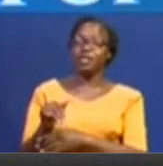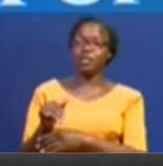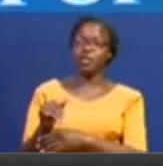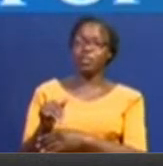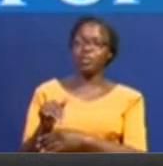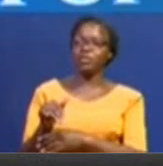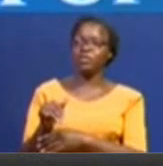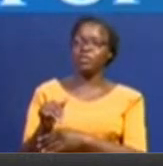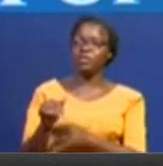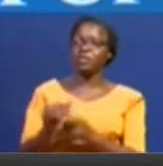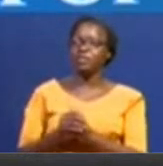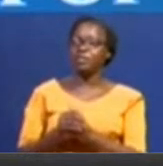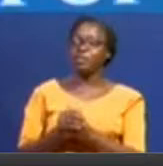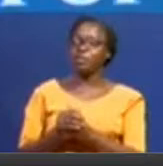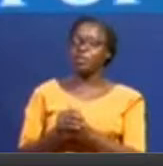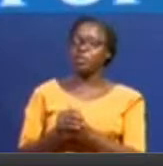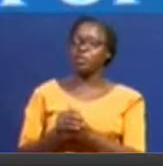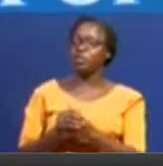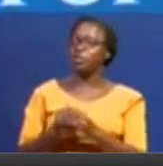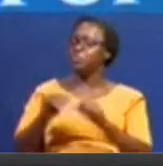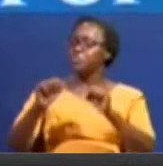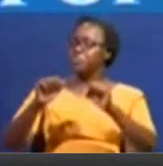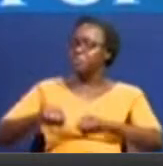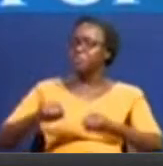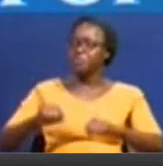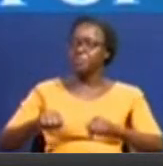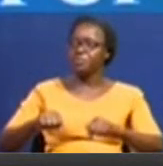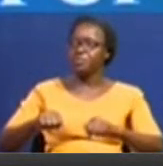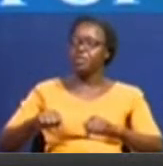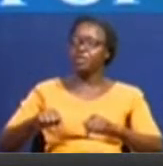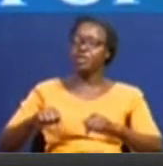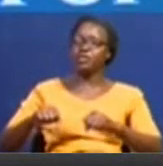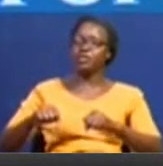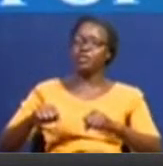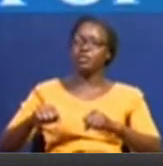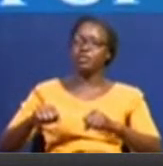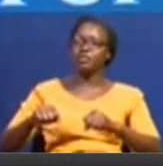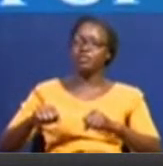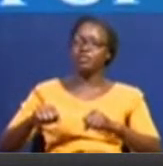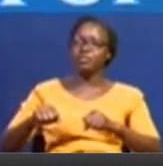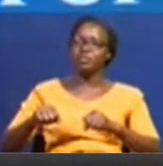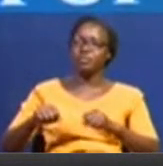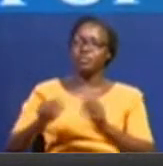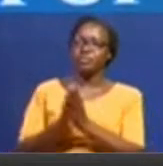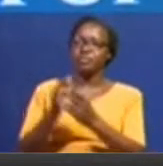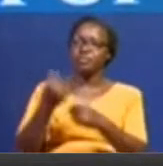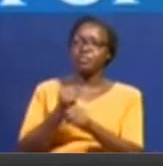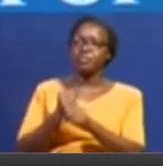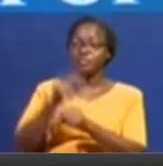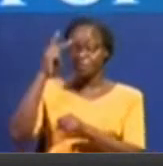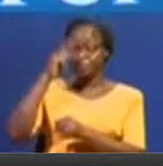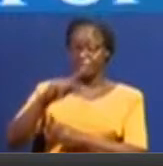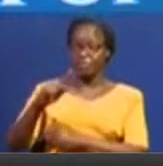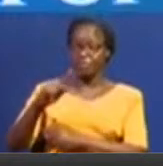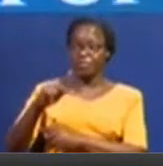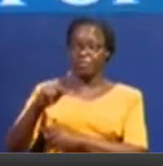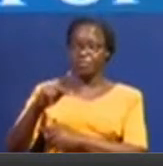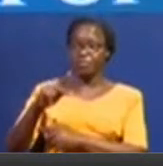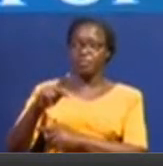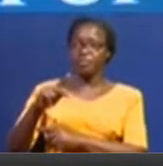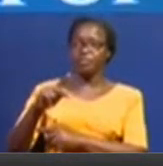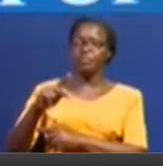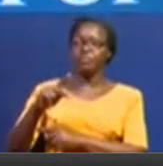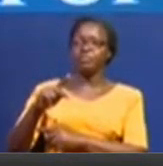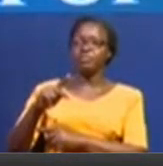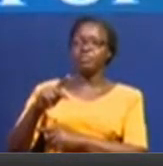proper proper policies are set. I have had a lot of experience in the making of policies, so I would